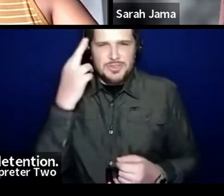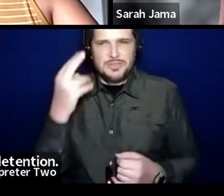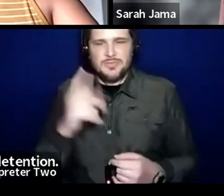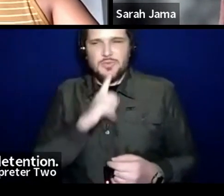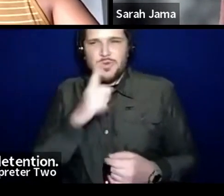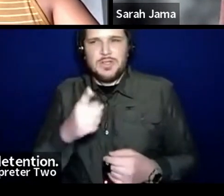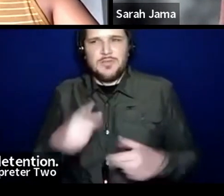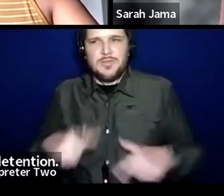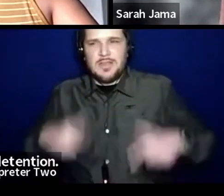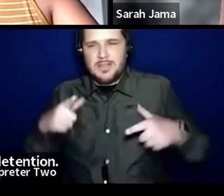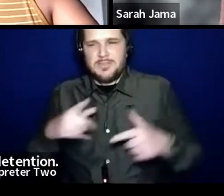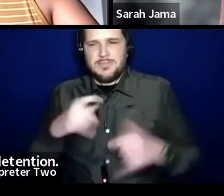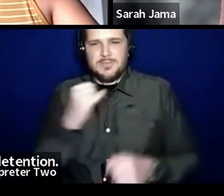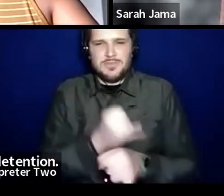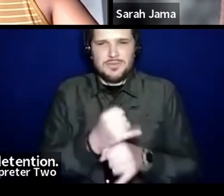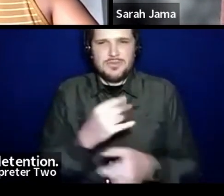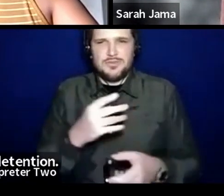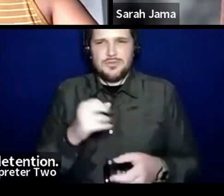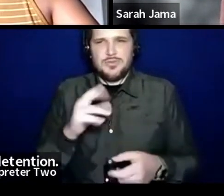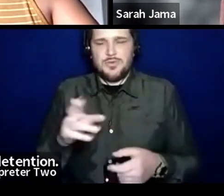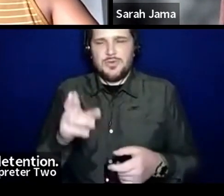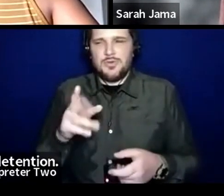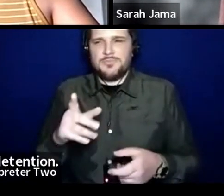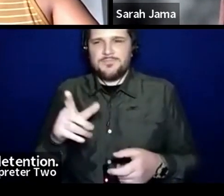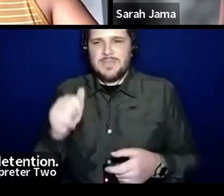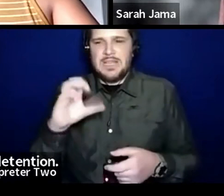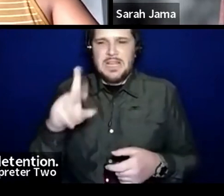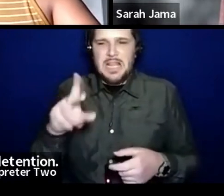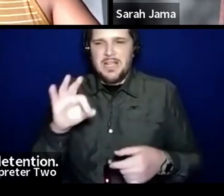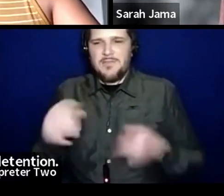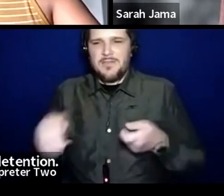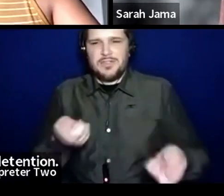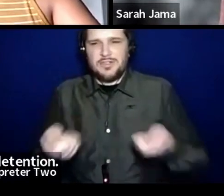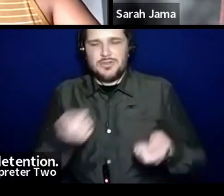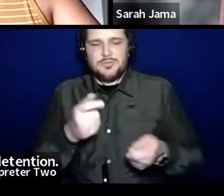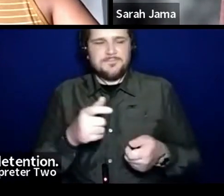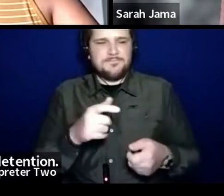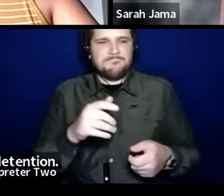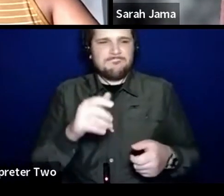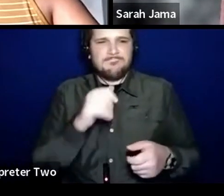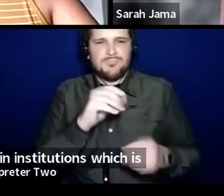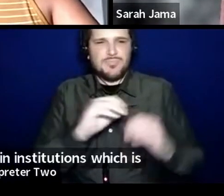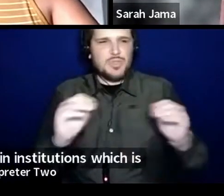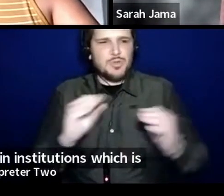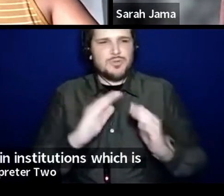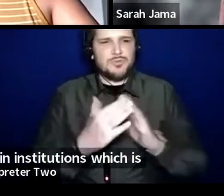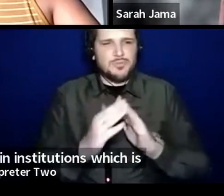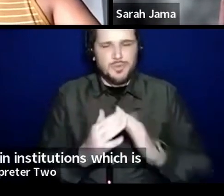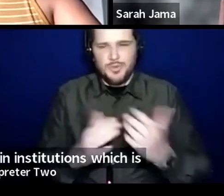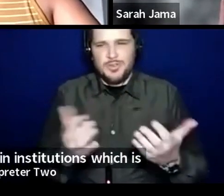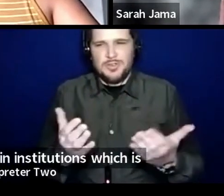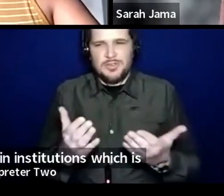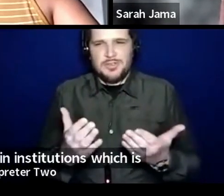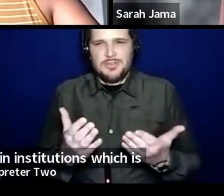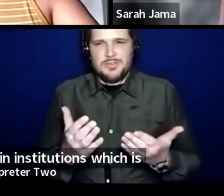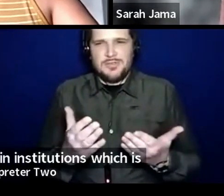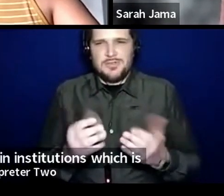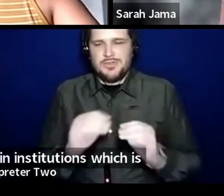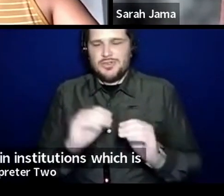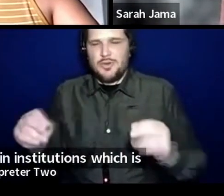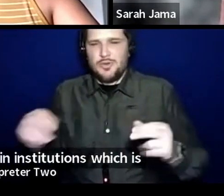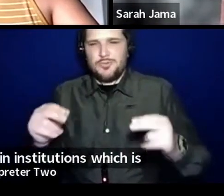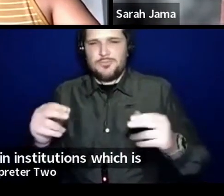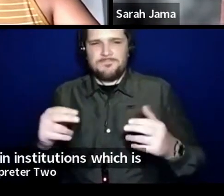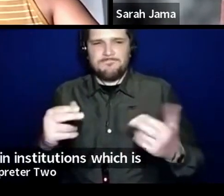which is of restraint, of a lack of control, of a lack of community, of a lack of like